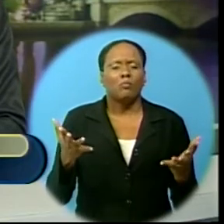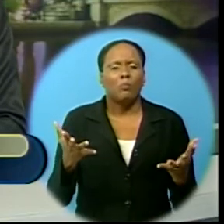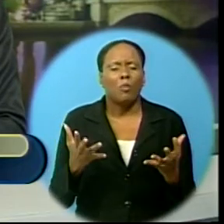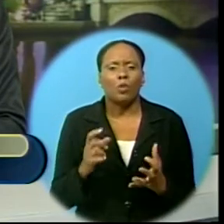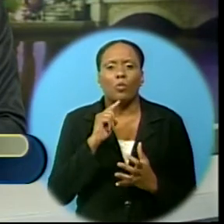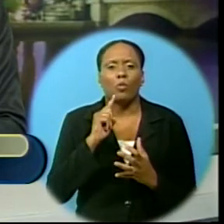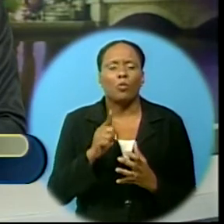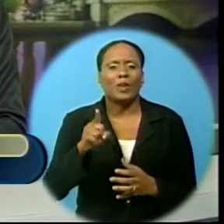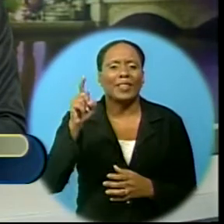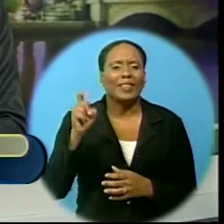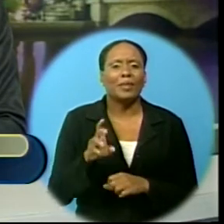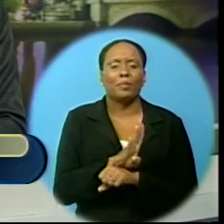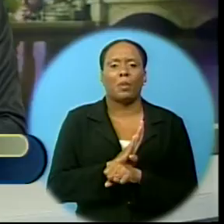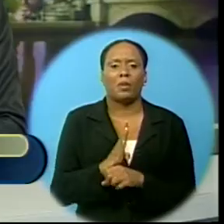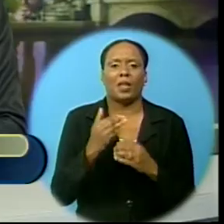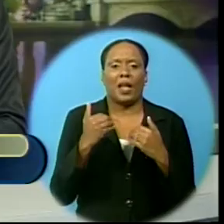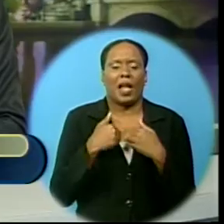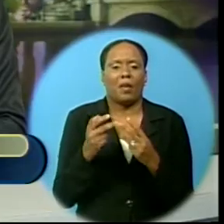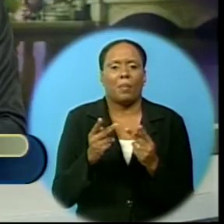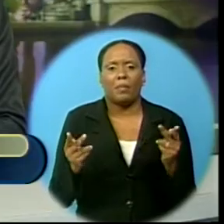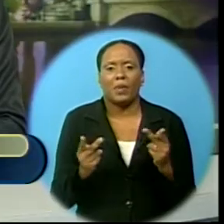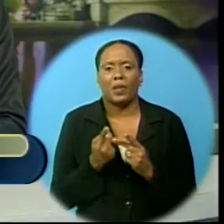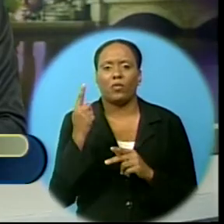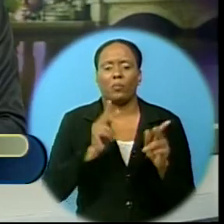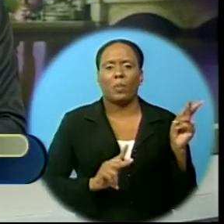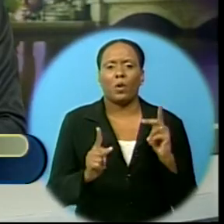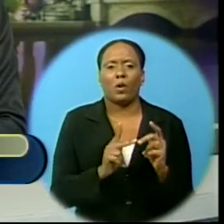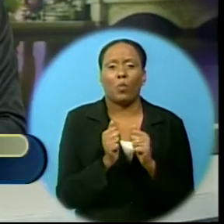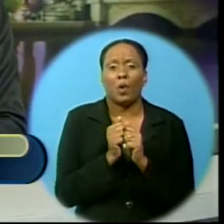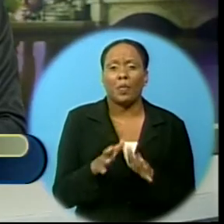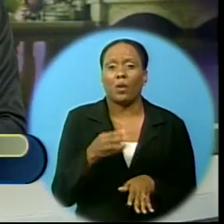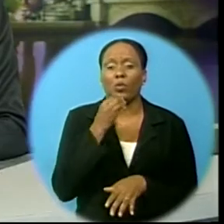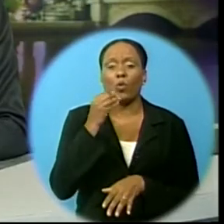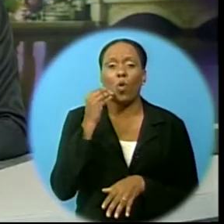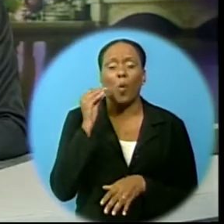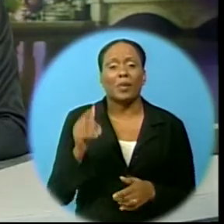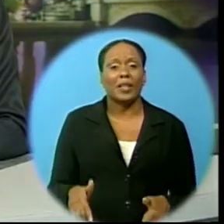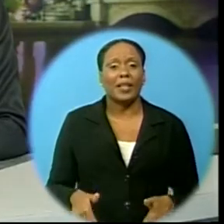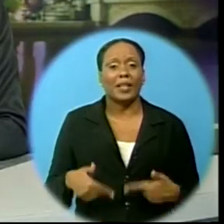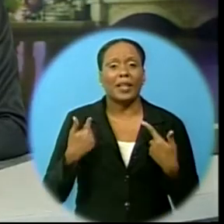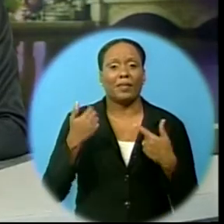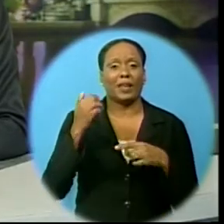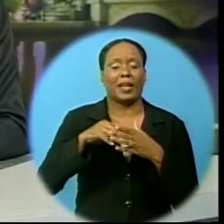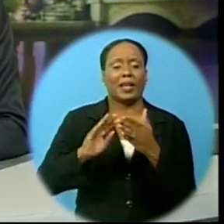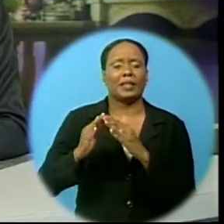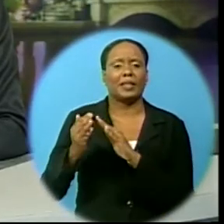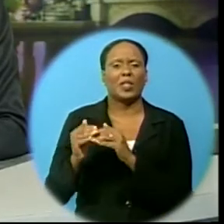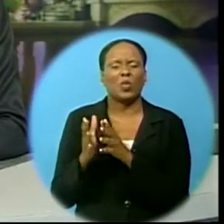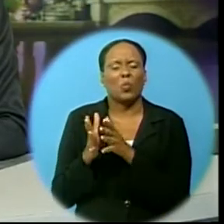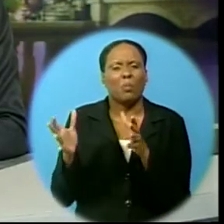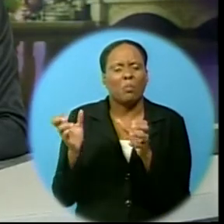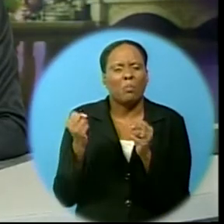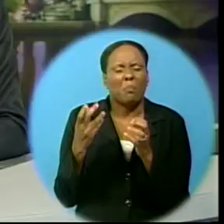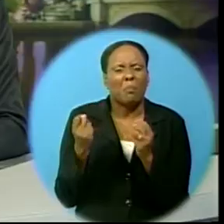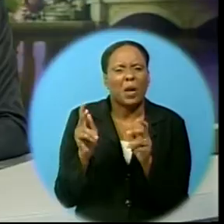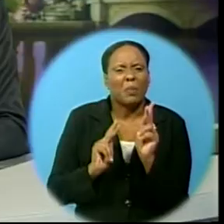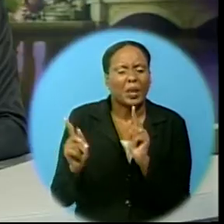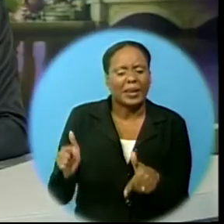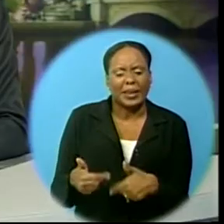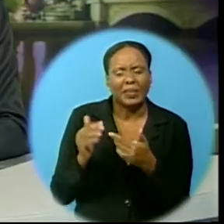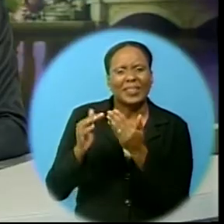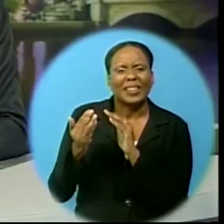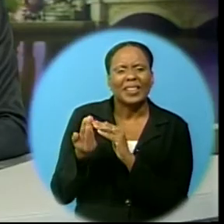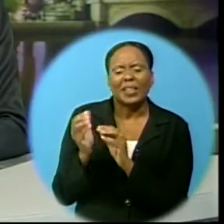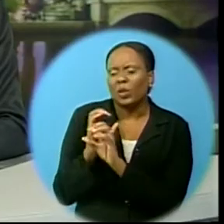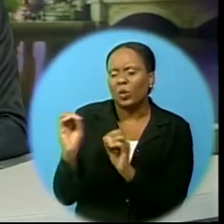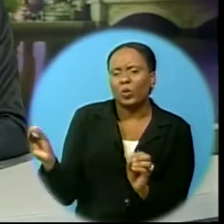to have a full-time dedicated shelter to accommodate the increasing number of homeless people reportedly living in the